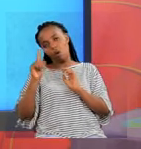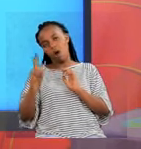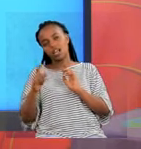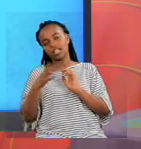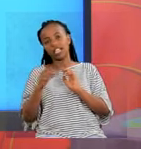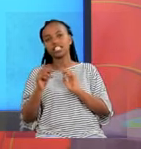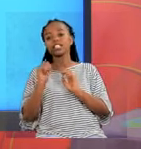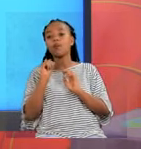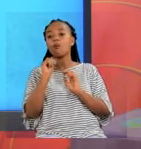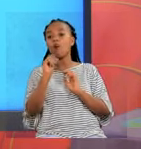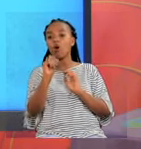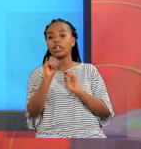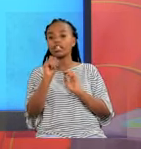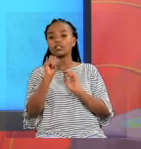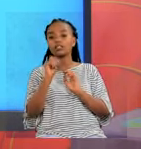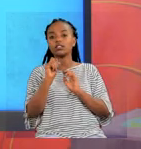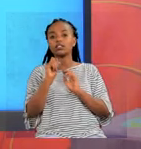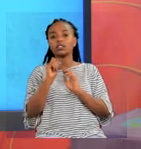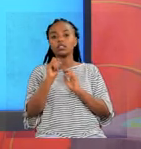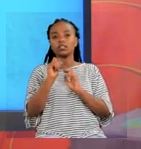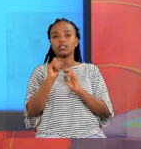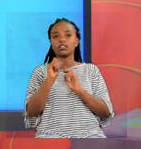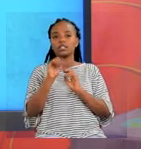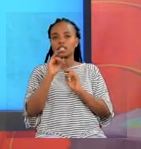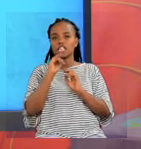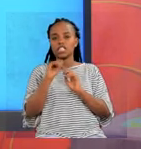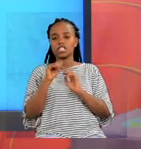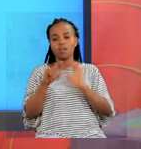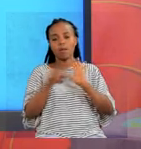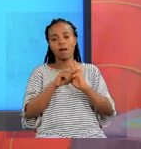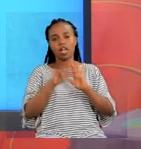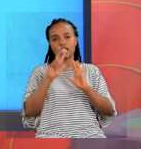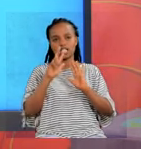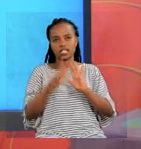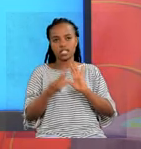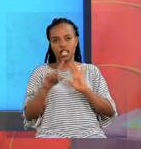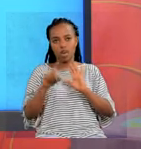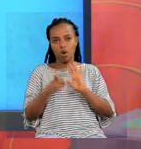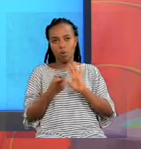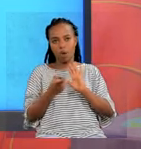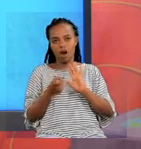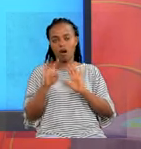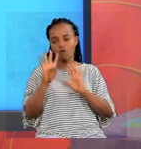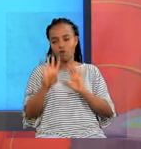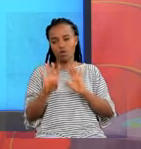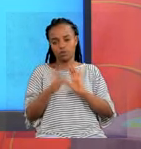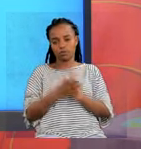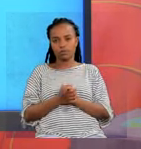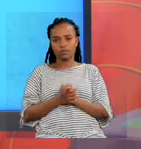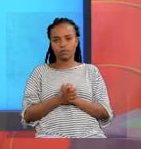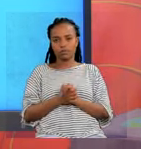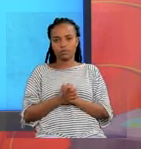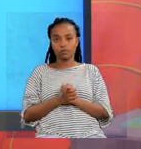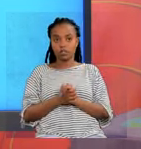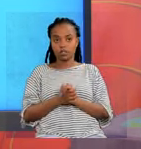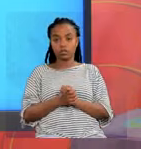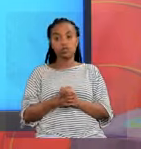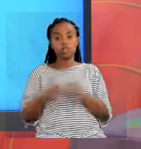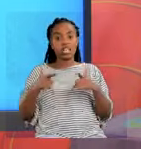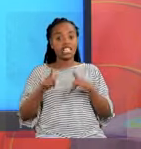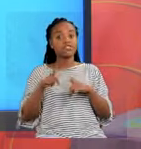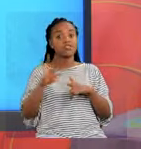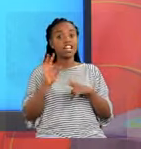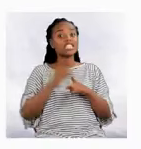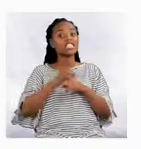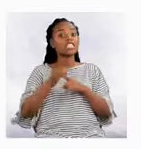And the point is this minus 3, 4. So let's find the